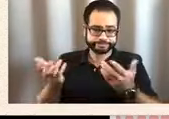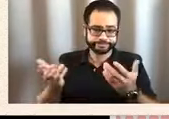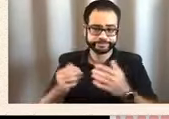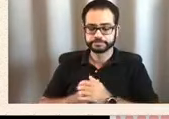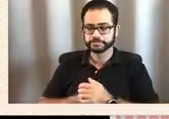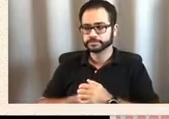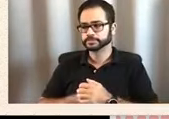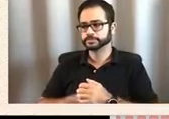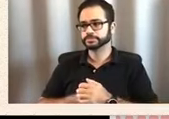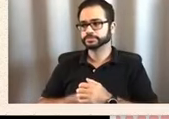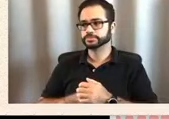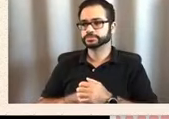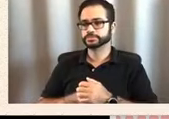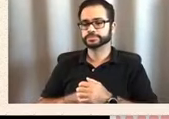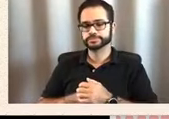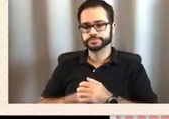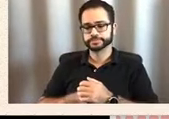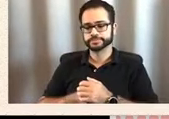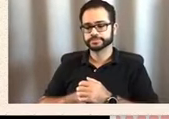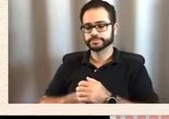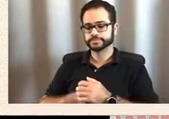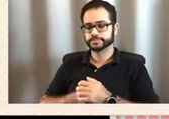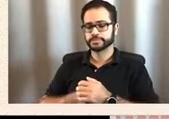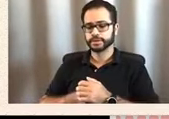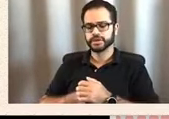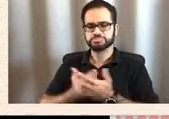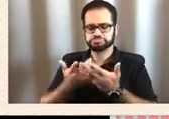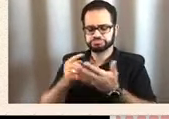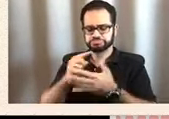What are the keys to keeping good providers?